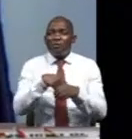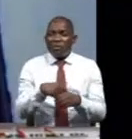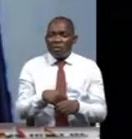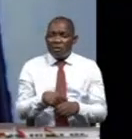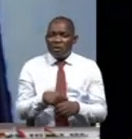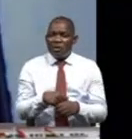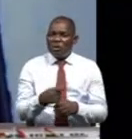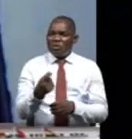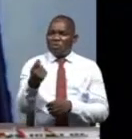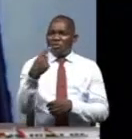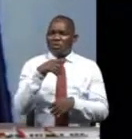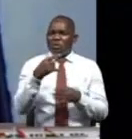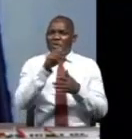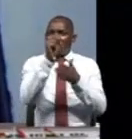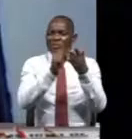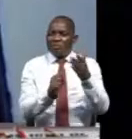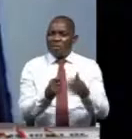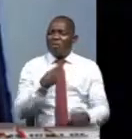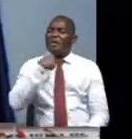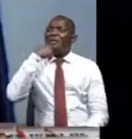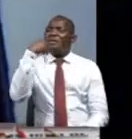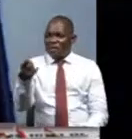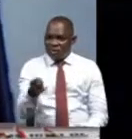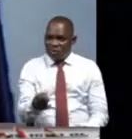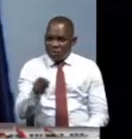I'm putting it to you.